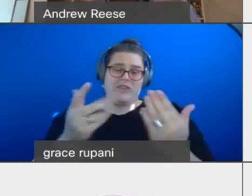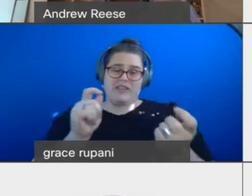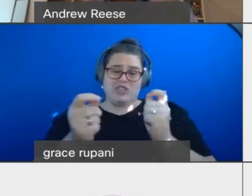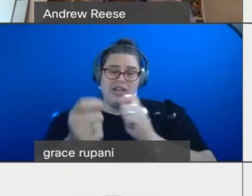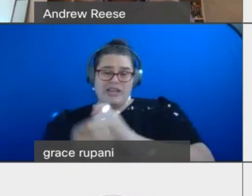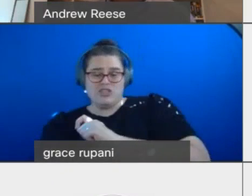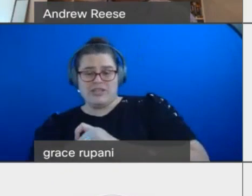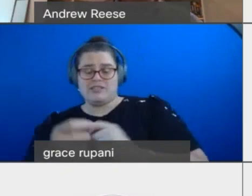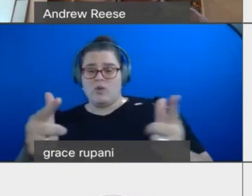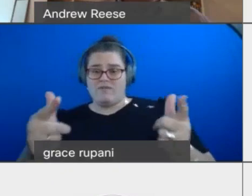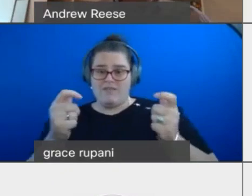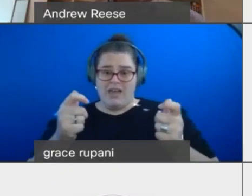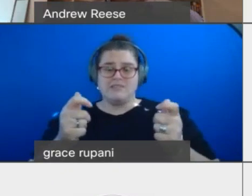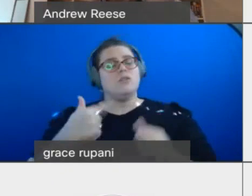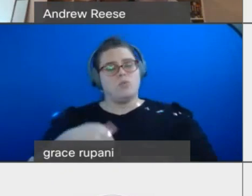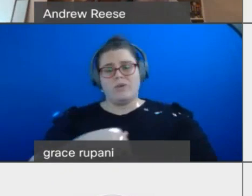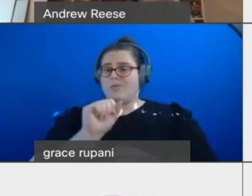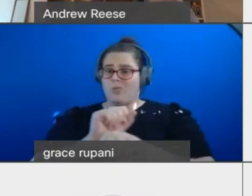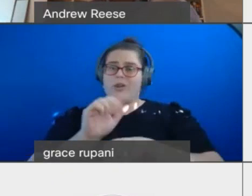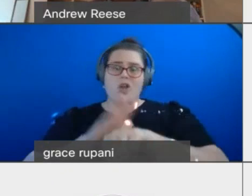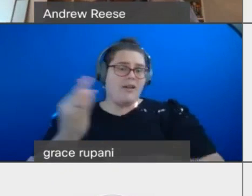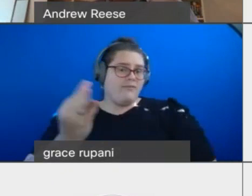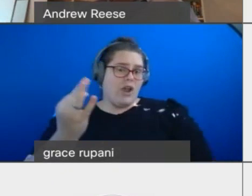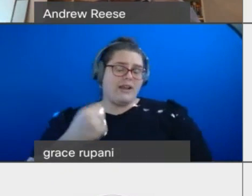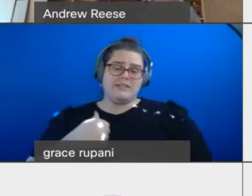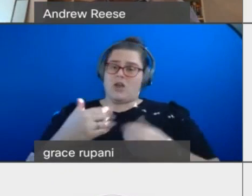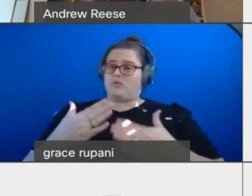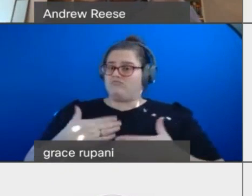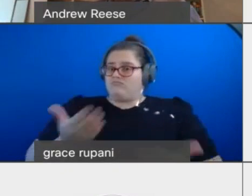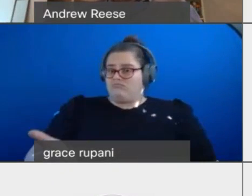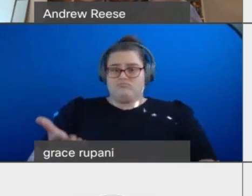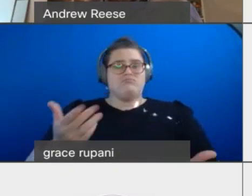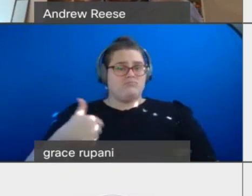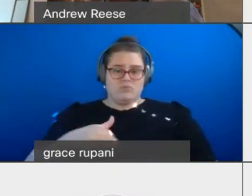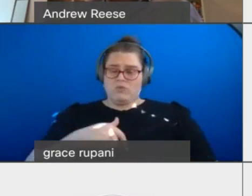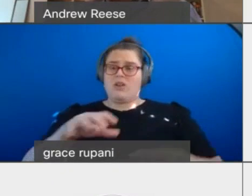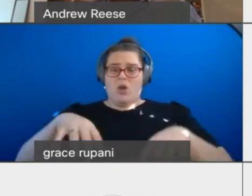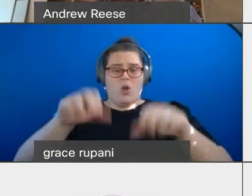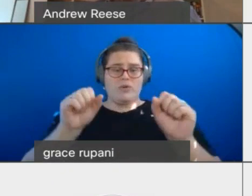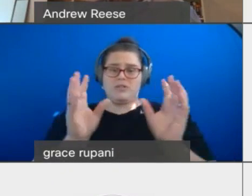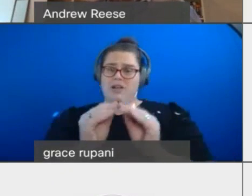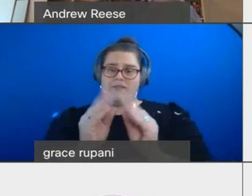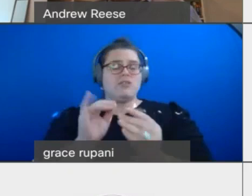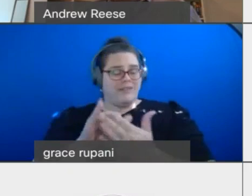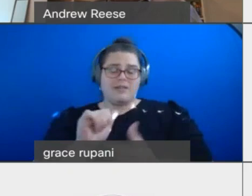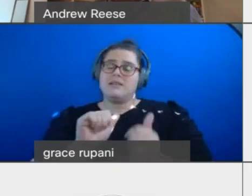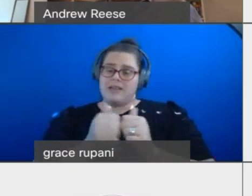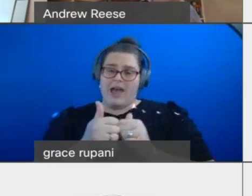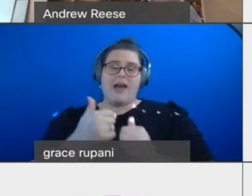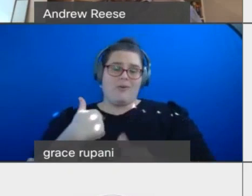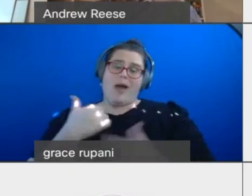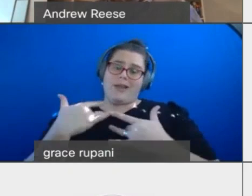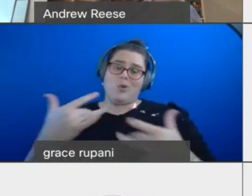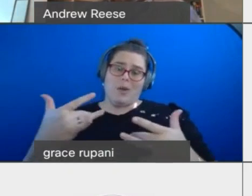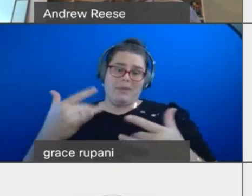are working on Friday. And so, this is how I normally spend noon on Fridays.